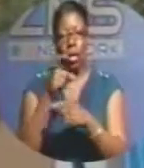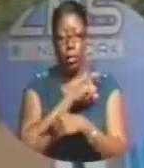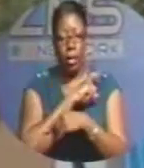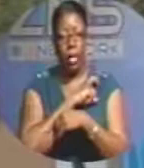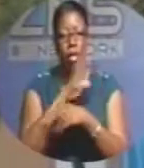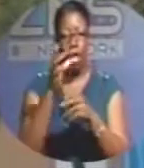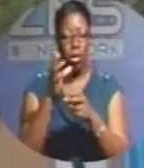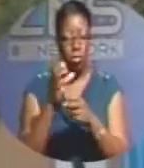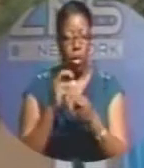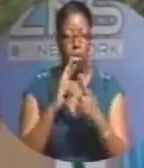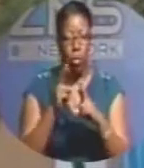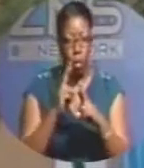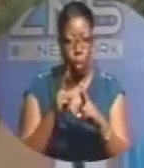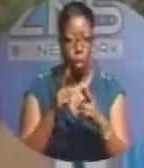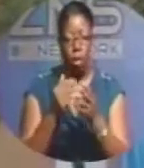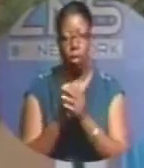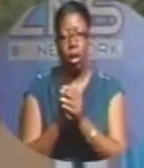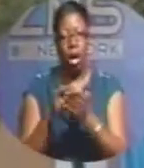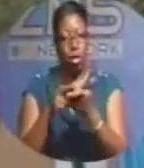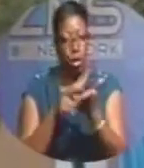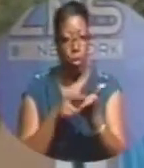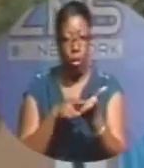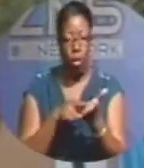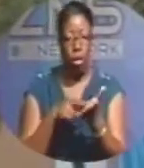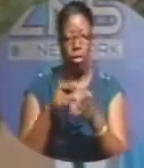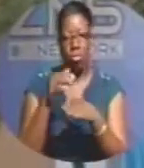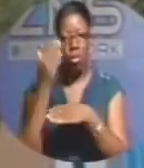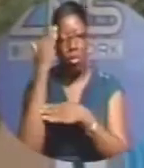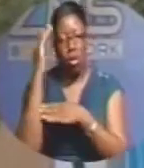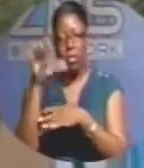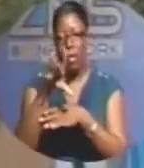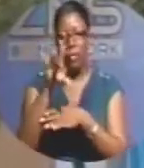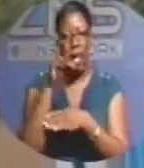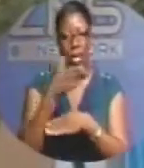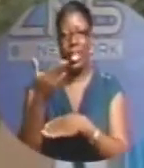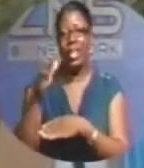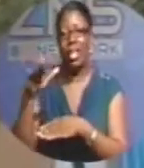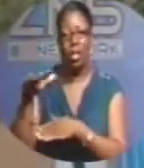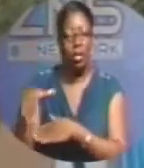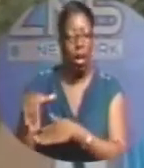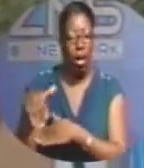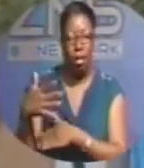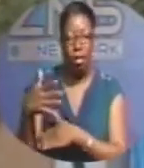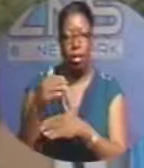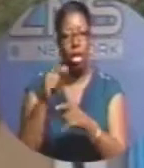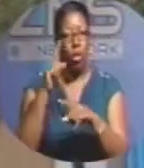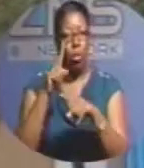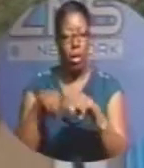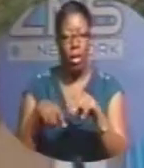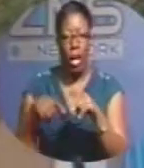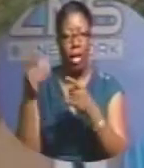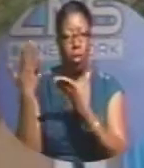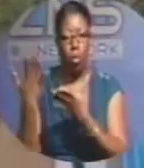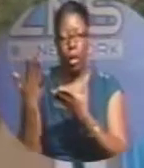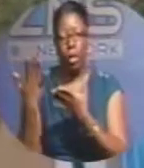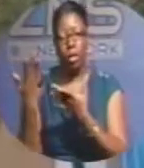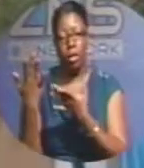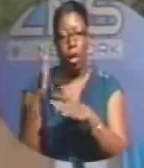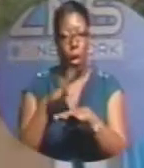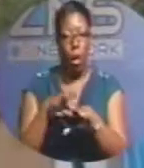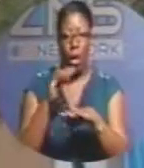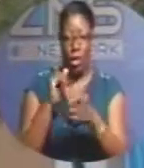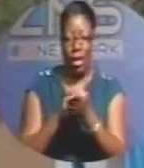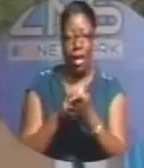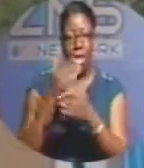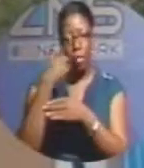report, and hopefully they haven't called us as yet or nothing. We don't know if they found anything, but we can't sit back and wait on that